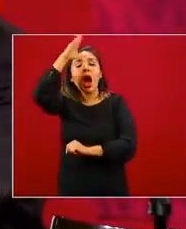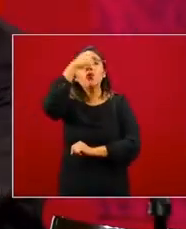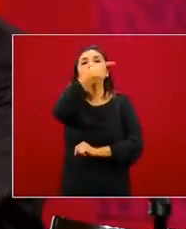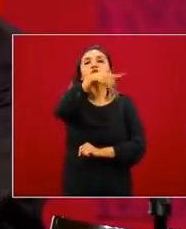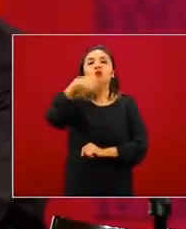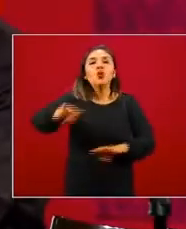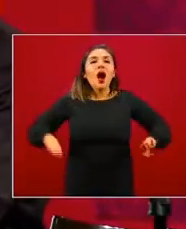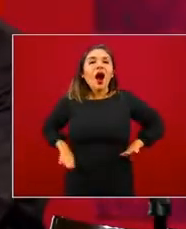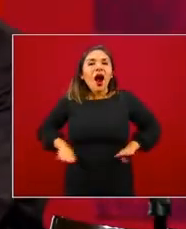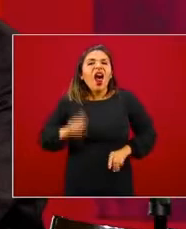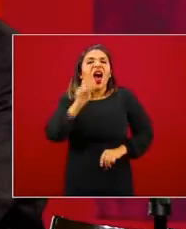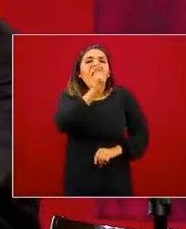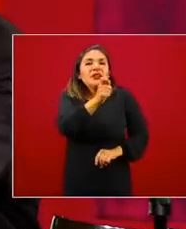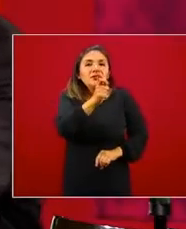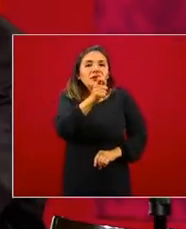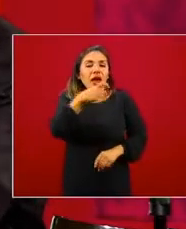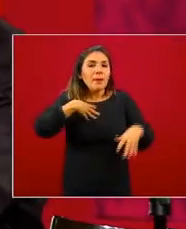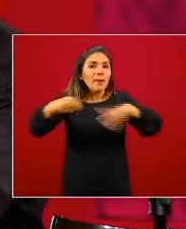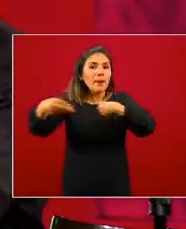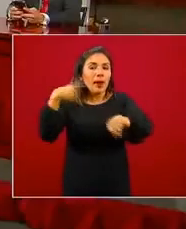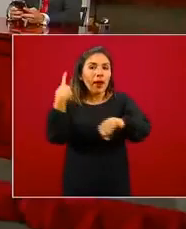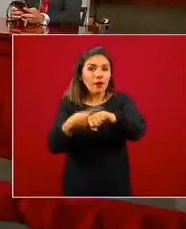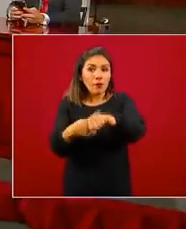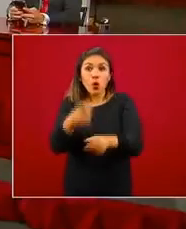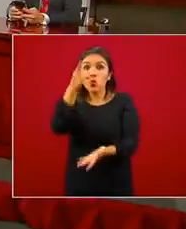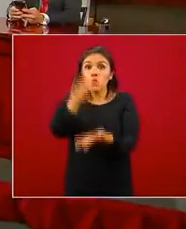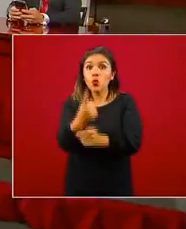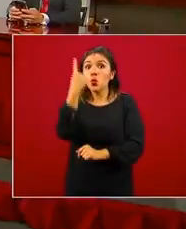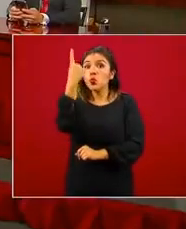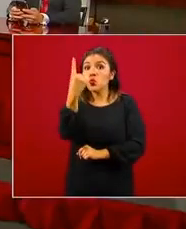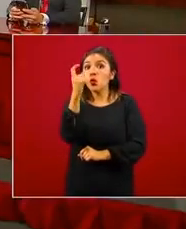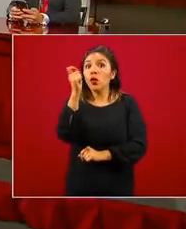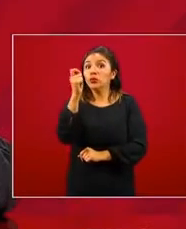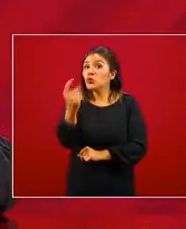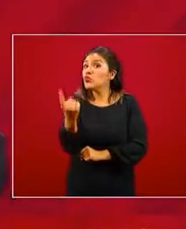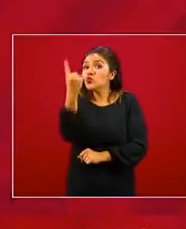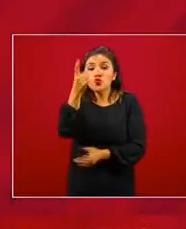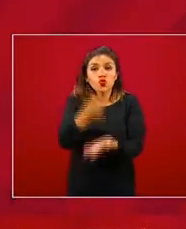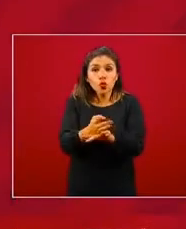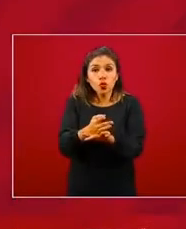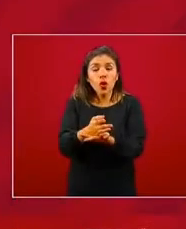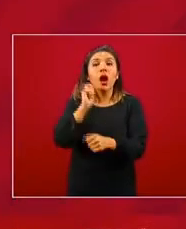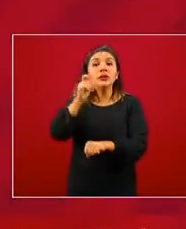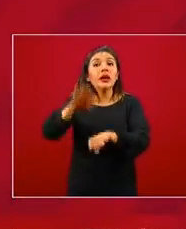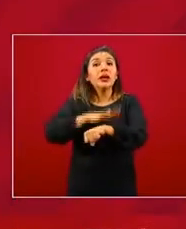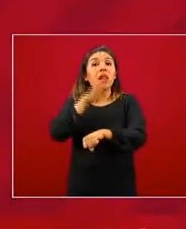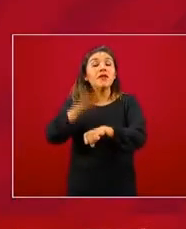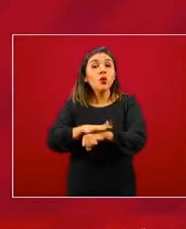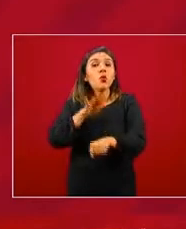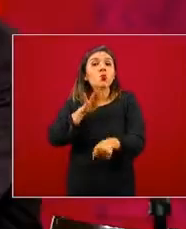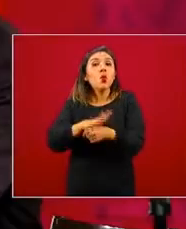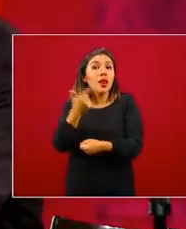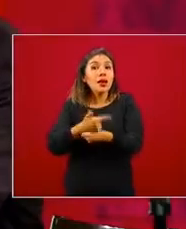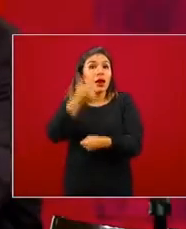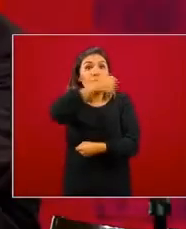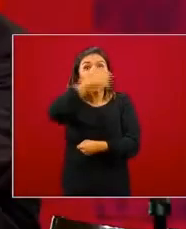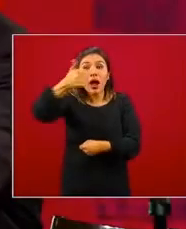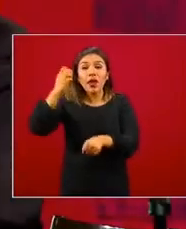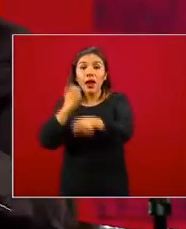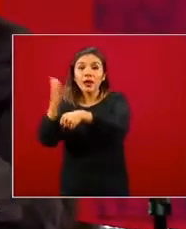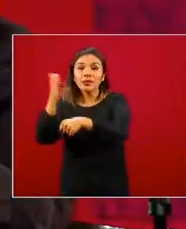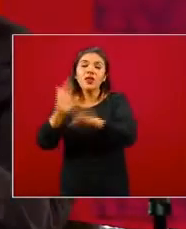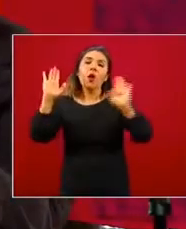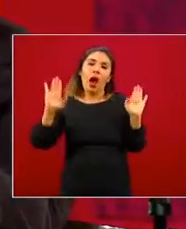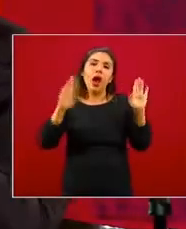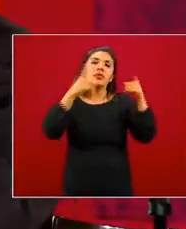have a different light color on the stoplight. We're going to have one single stoplight. It's one tool. We're going to see